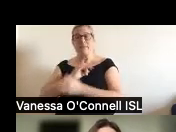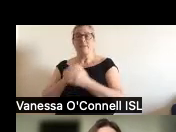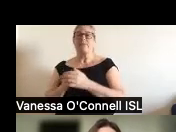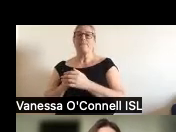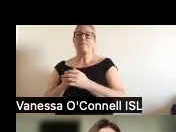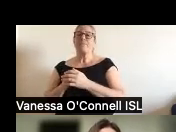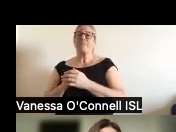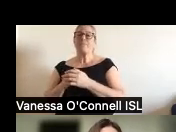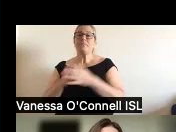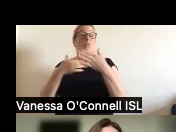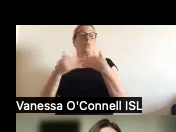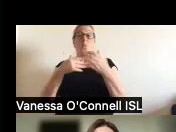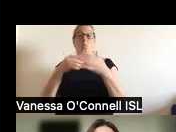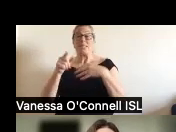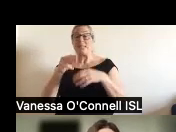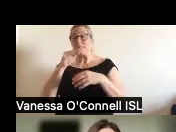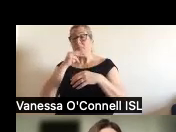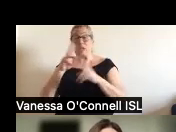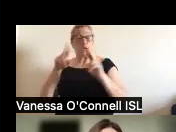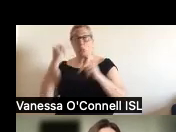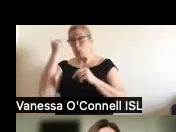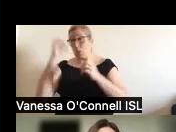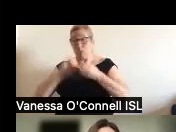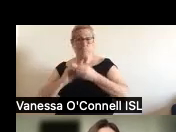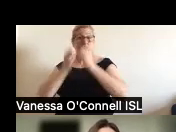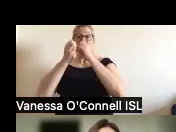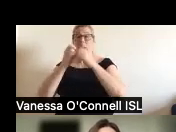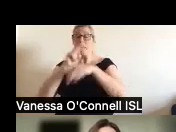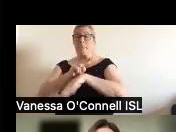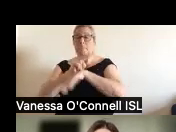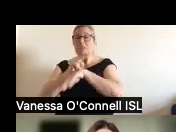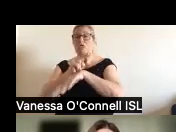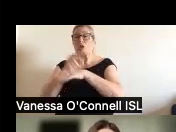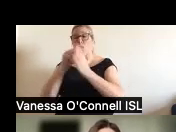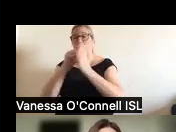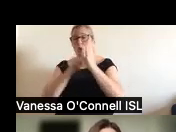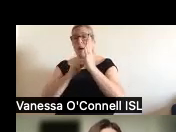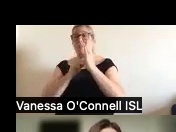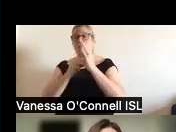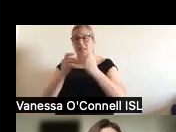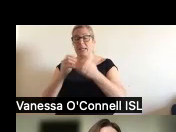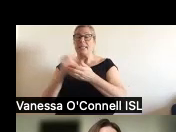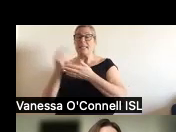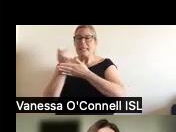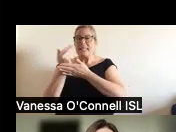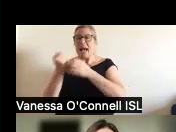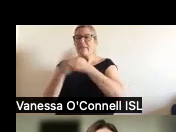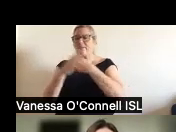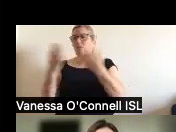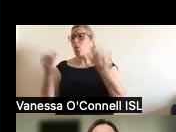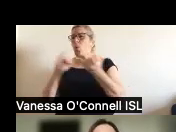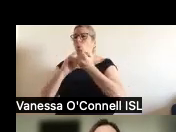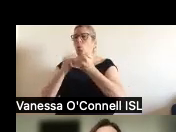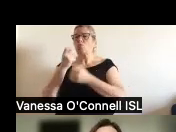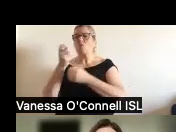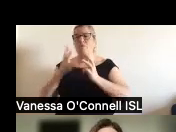is it's an innovative training and mentoring program designed for Traveller women to encourage and empower them to